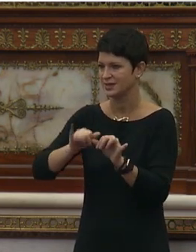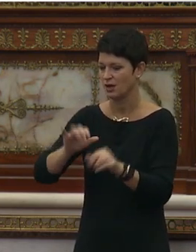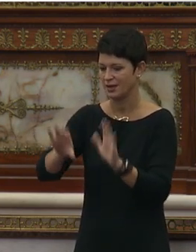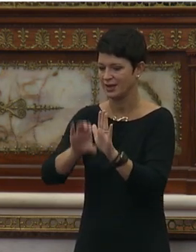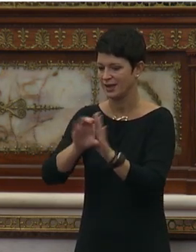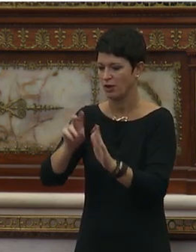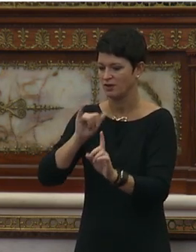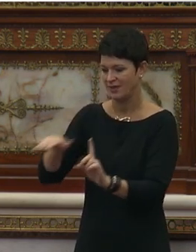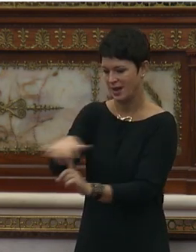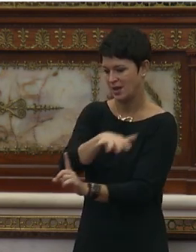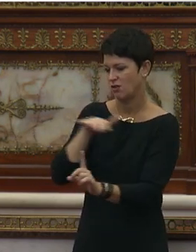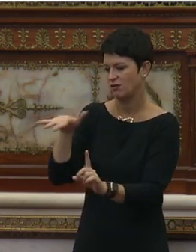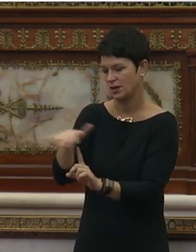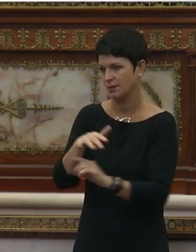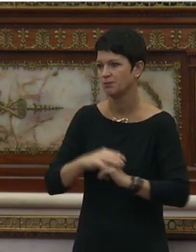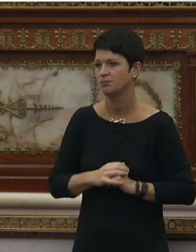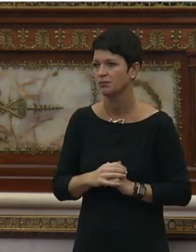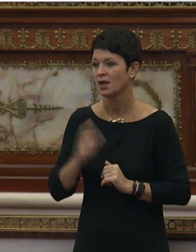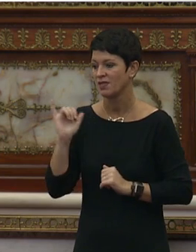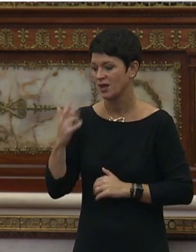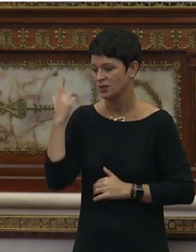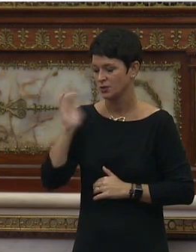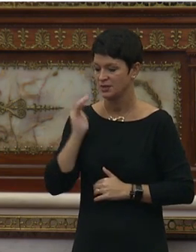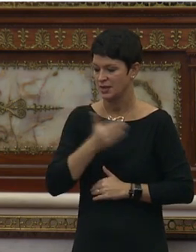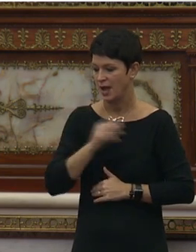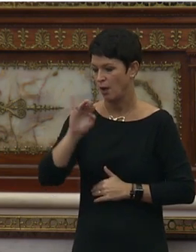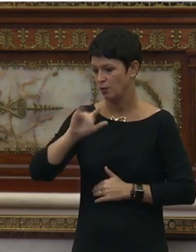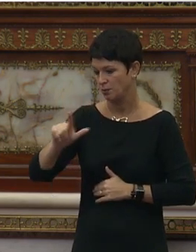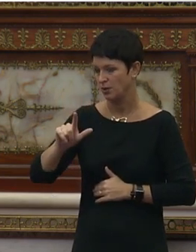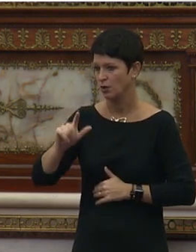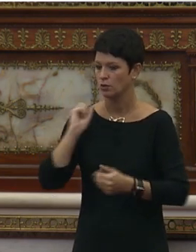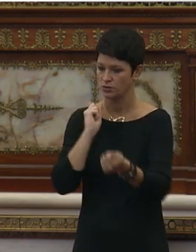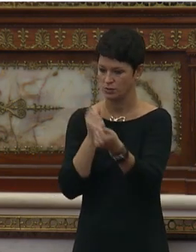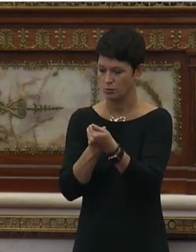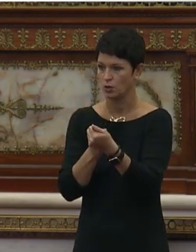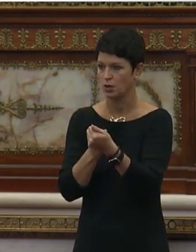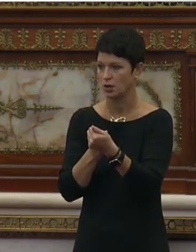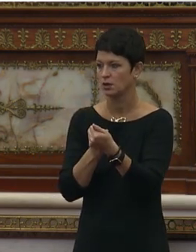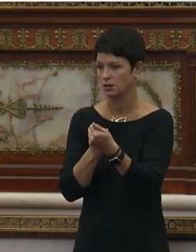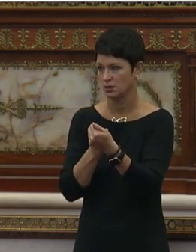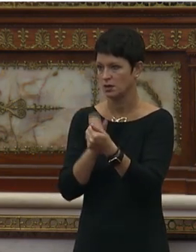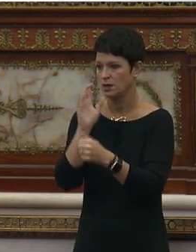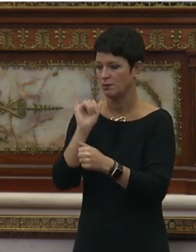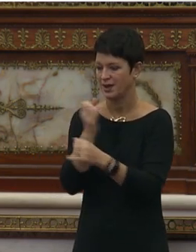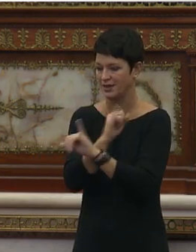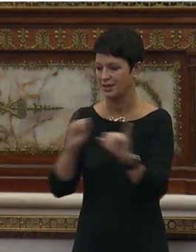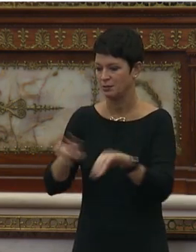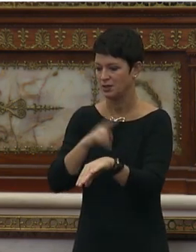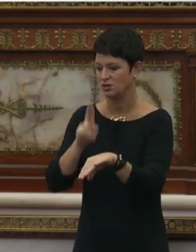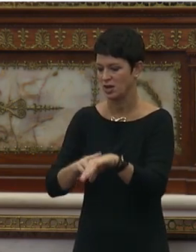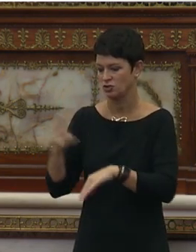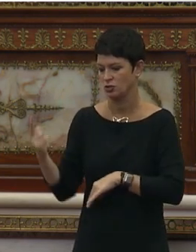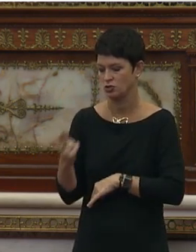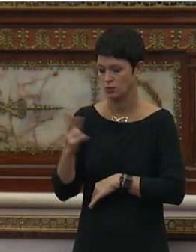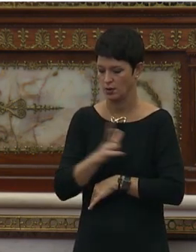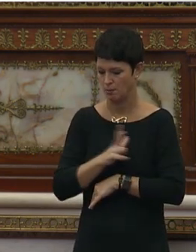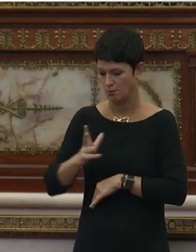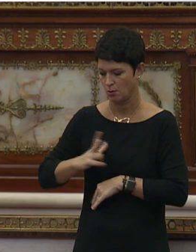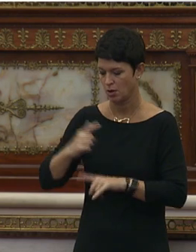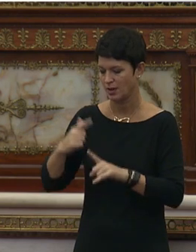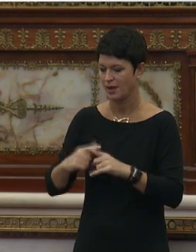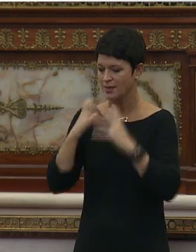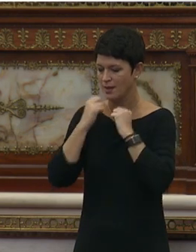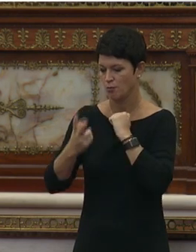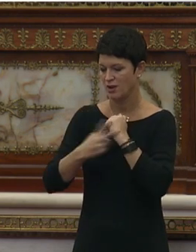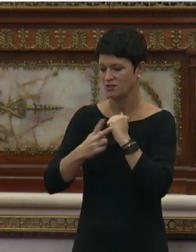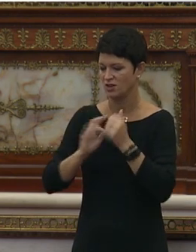of the area around it. That's why our bill was supported by the Independence National Historic Park and the